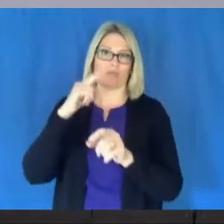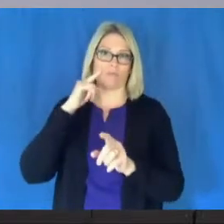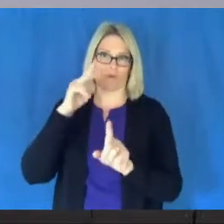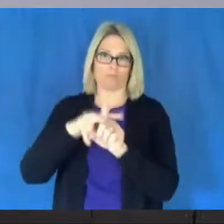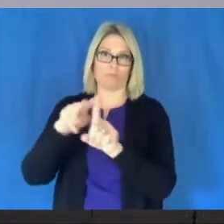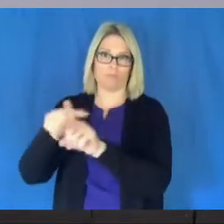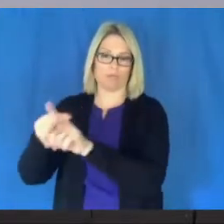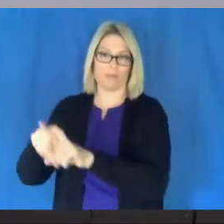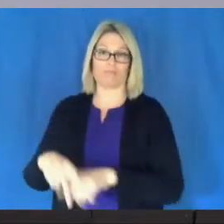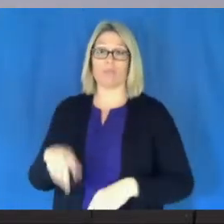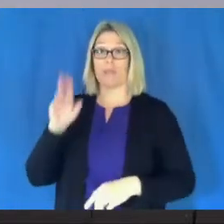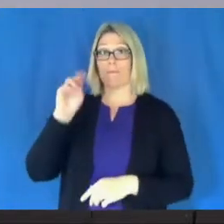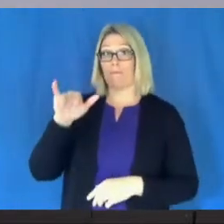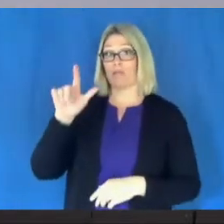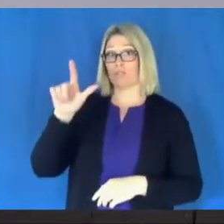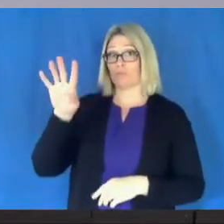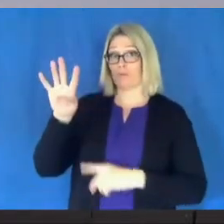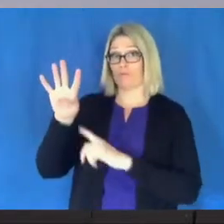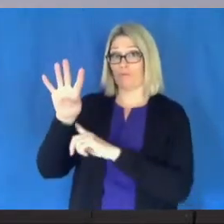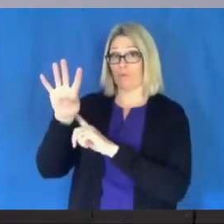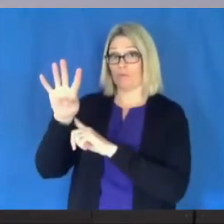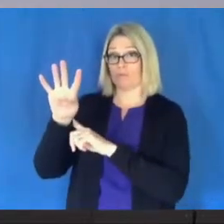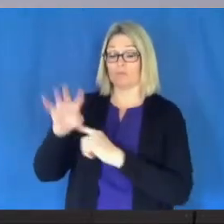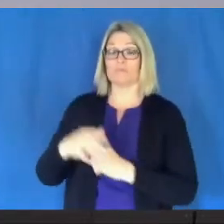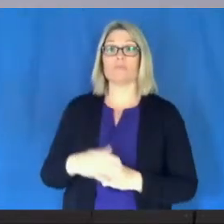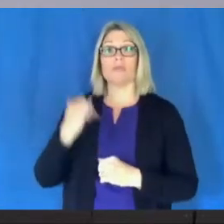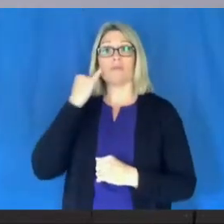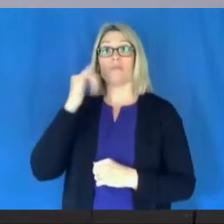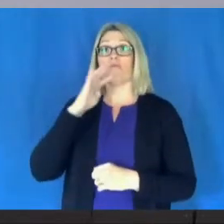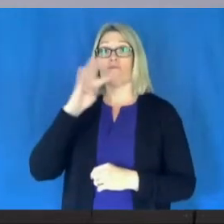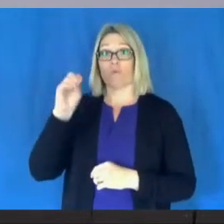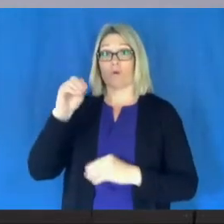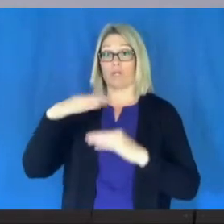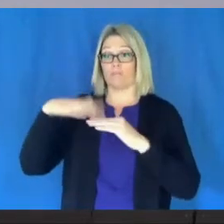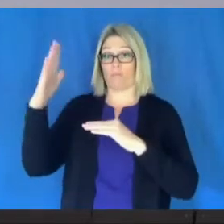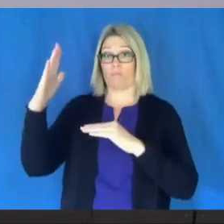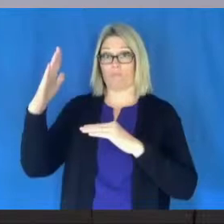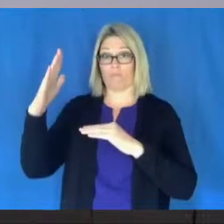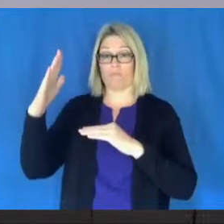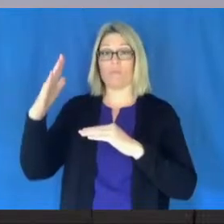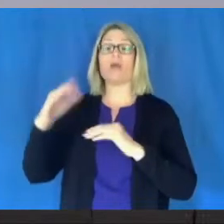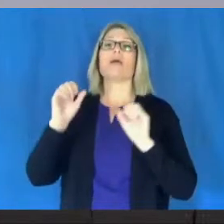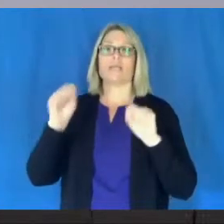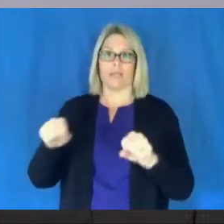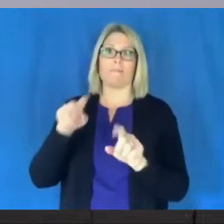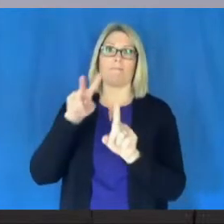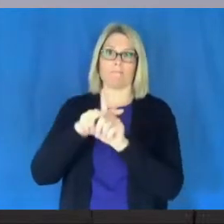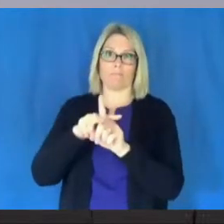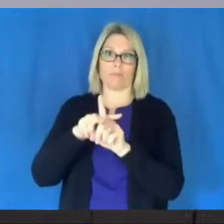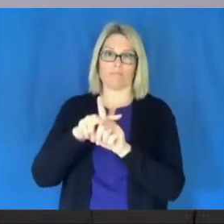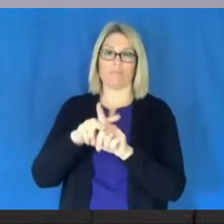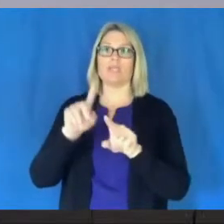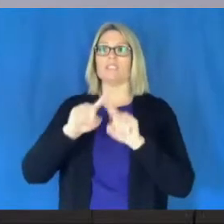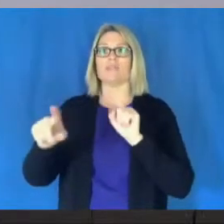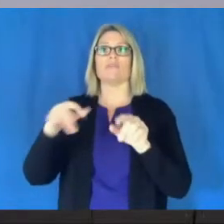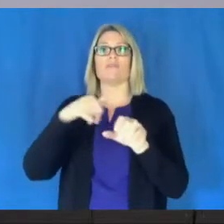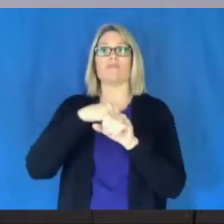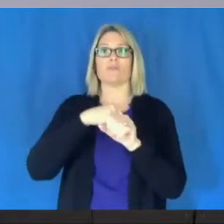During the week of May 24th, anyone age 40 and over will be eligible to book an appointment at a partner pharmacy as